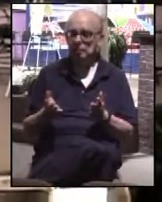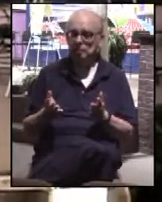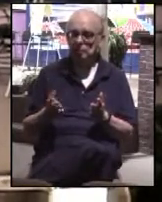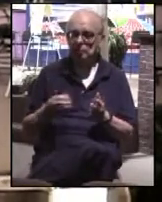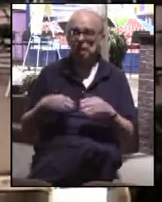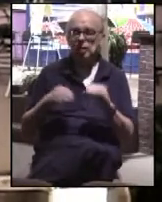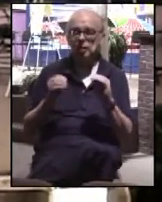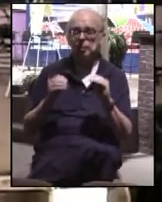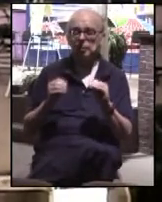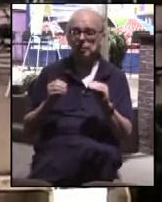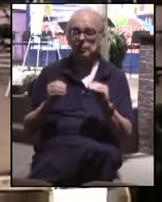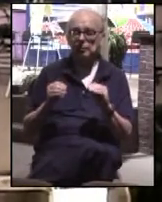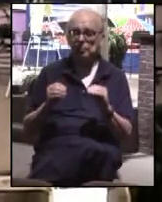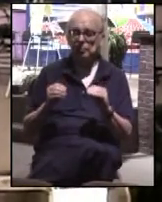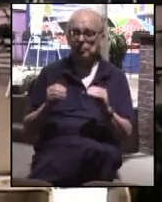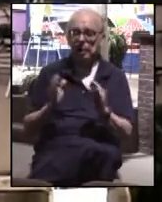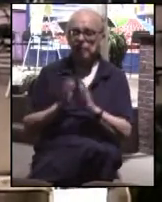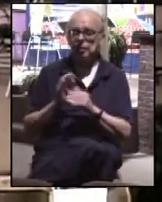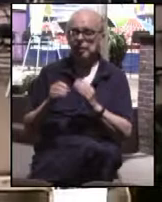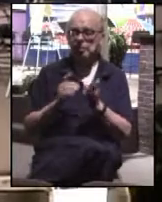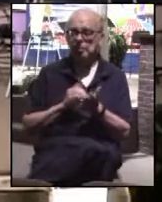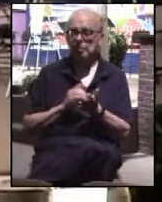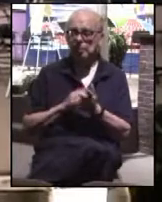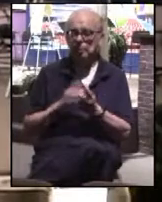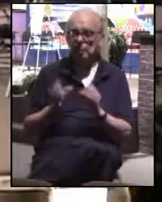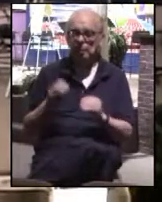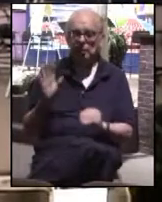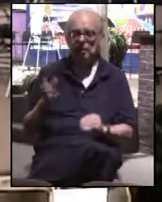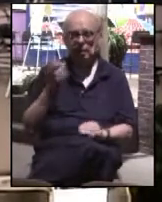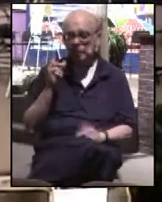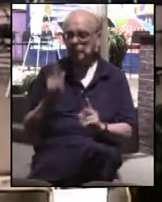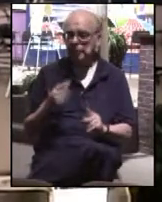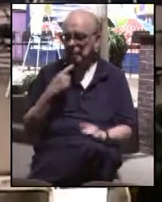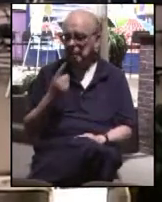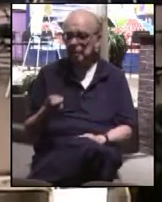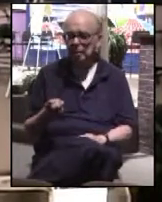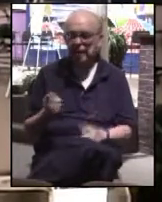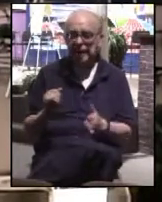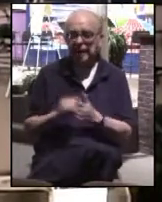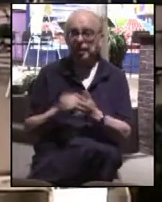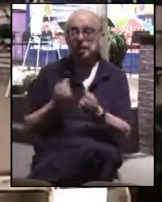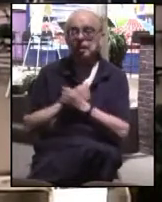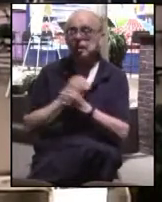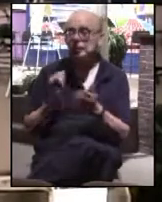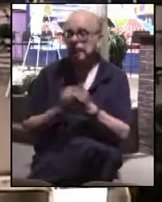grocery store and i asked you about the doctor's office i never heard anyone say that they loved it